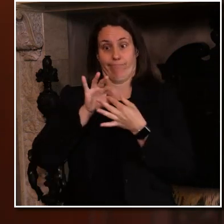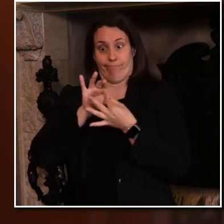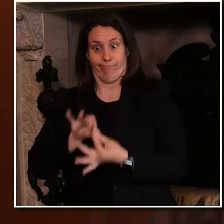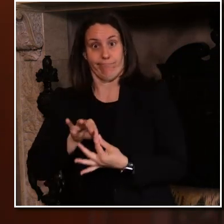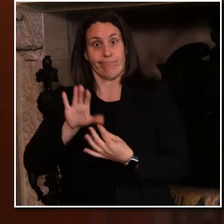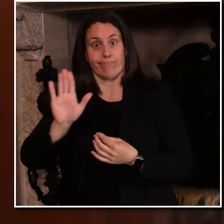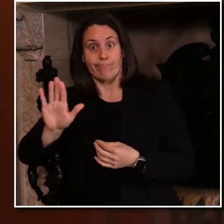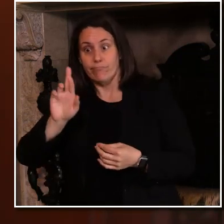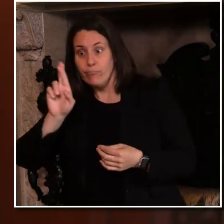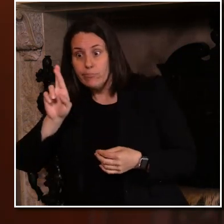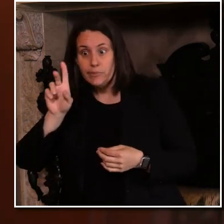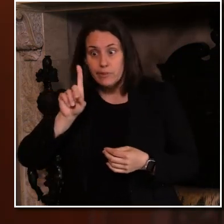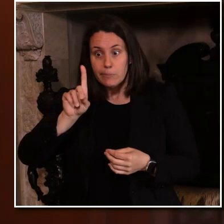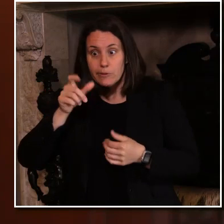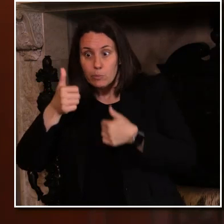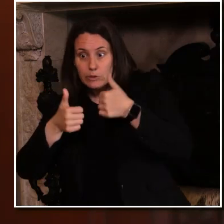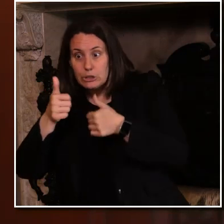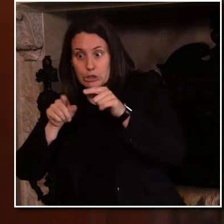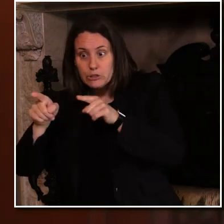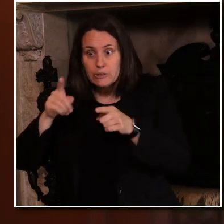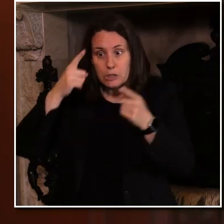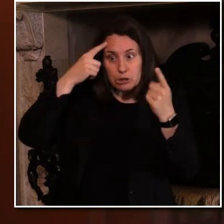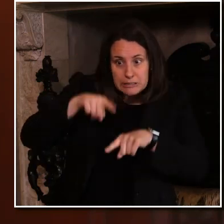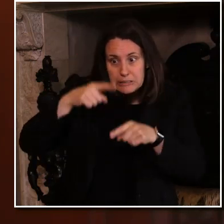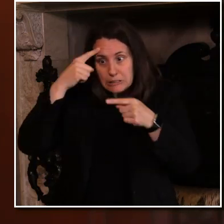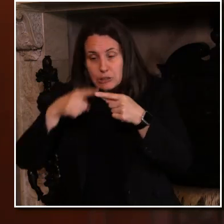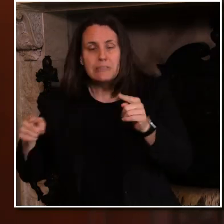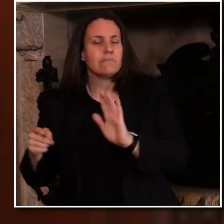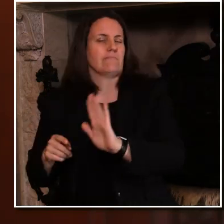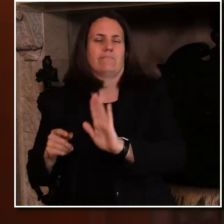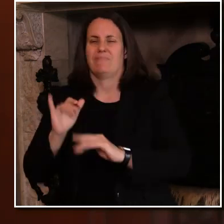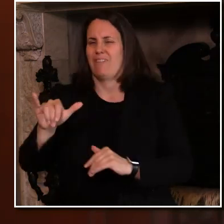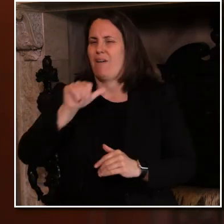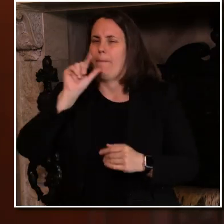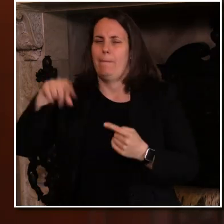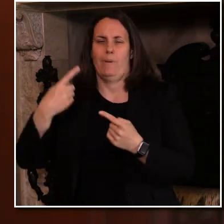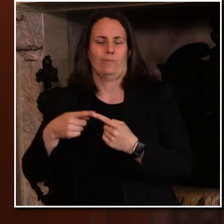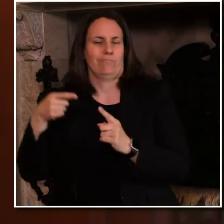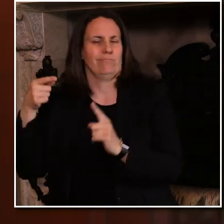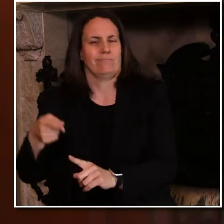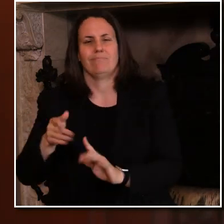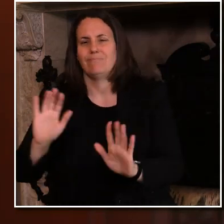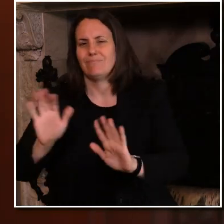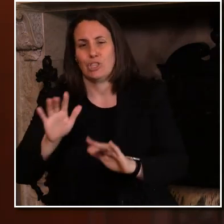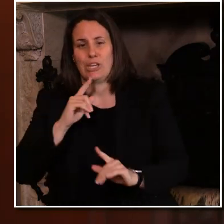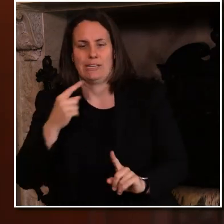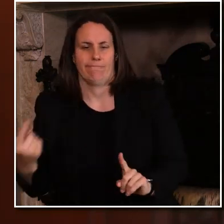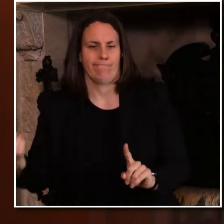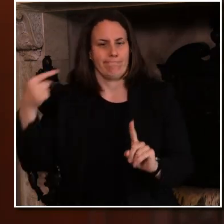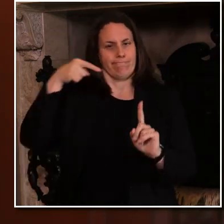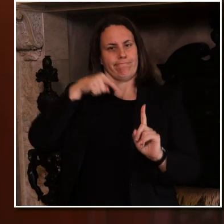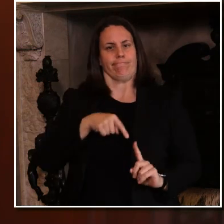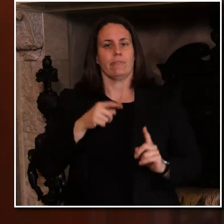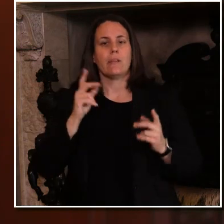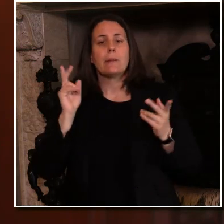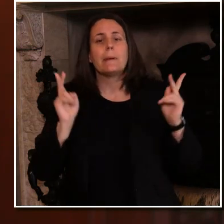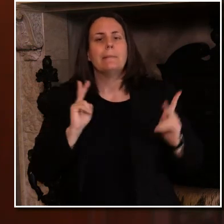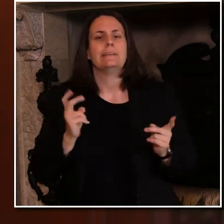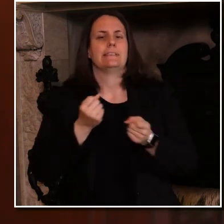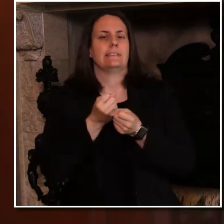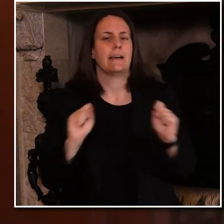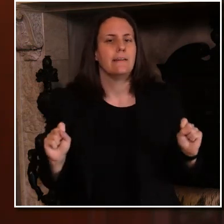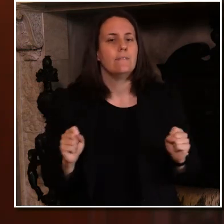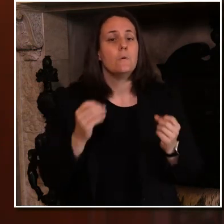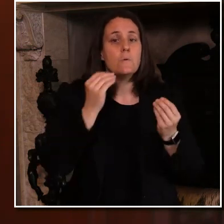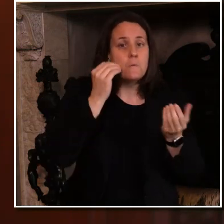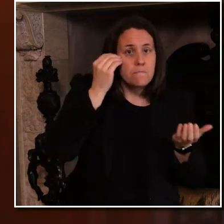partisan lawsuit that puts people's lives at risk. Safer at Home is working. It is saving lives. It is the